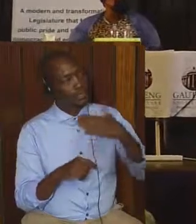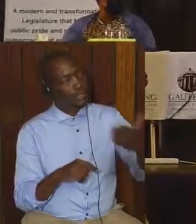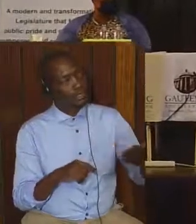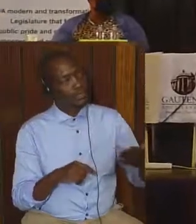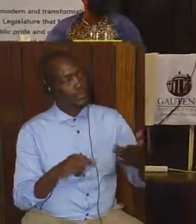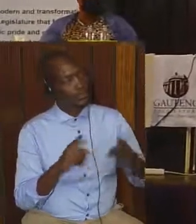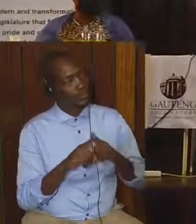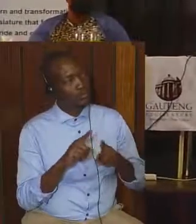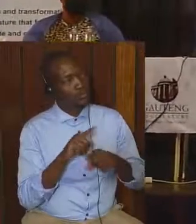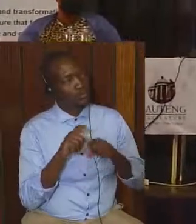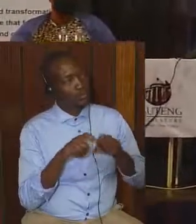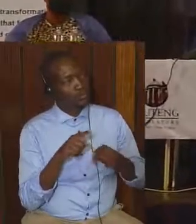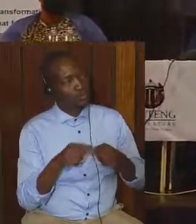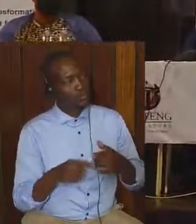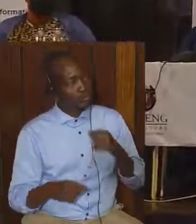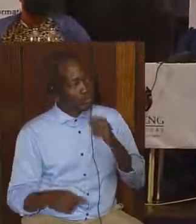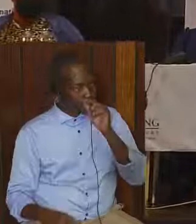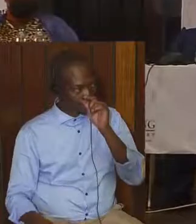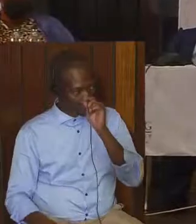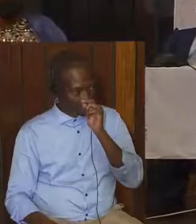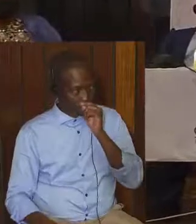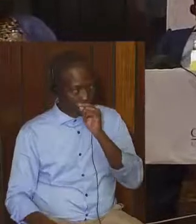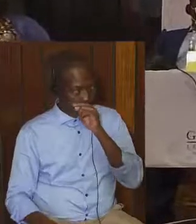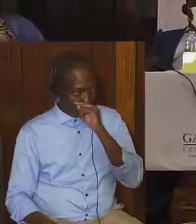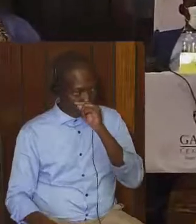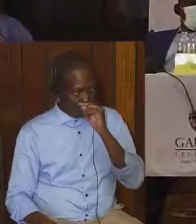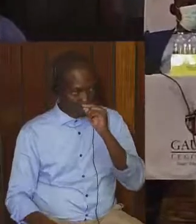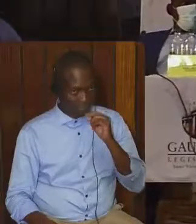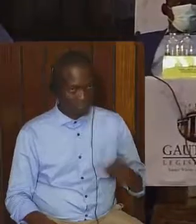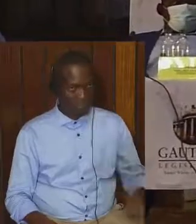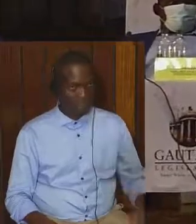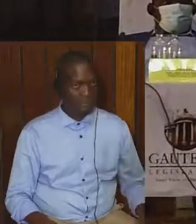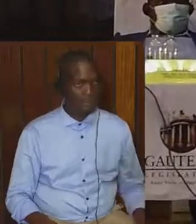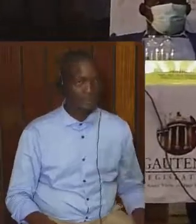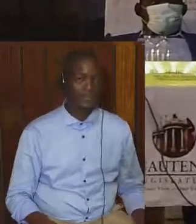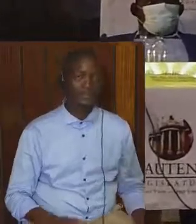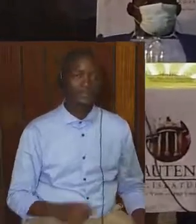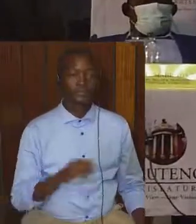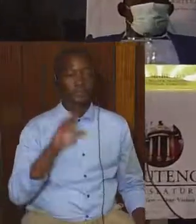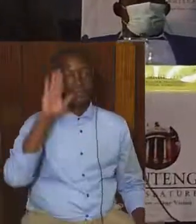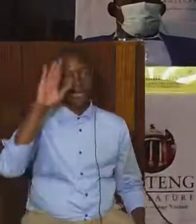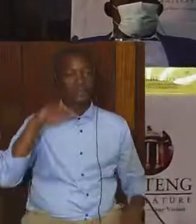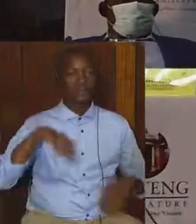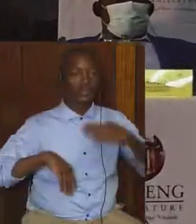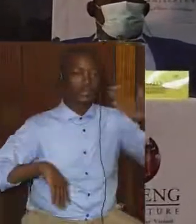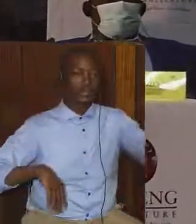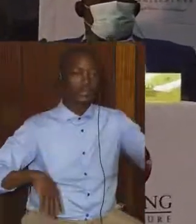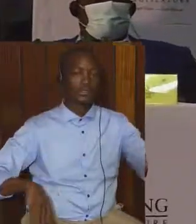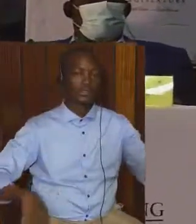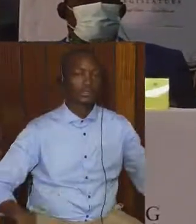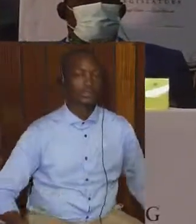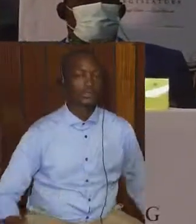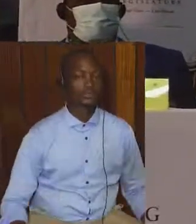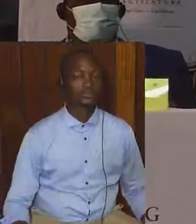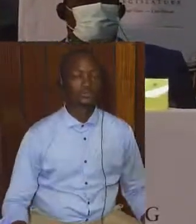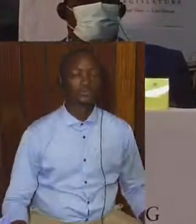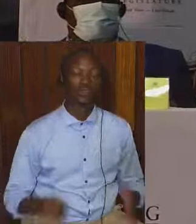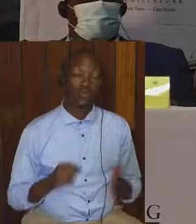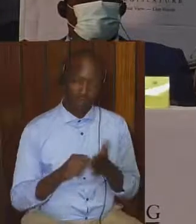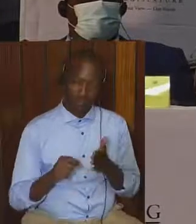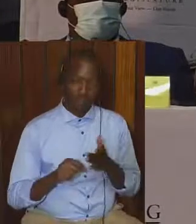well and all questions at once? Okay. All right. Can we check for hands then? So we've noted all the